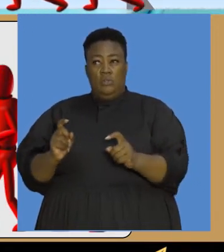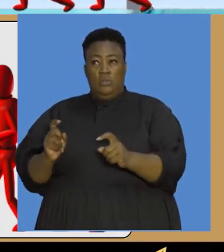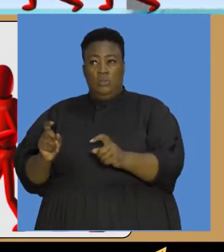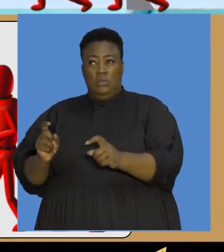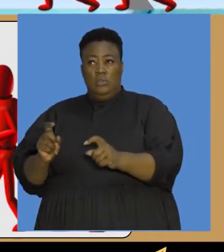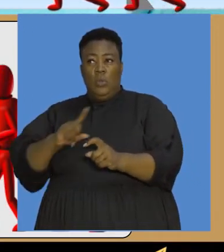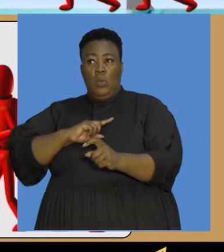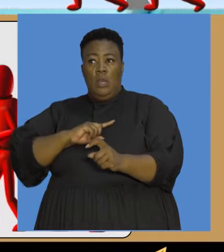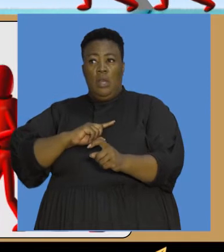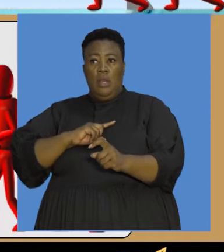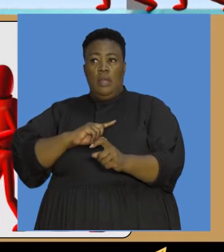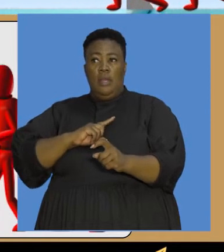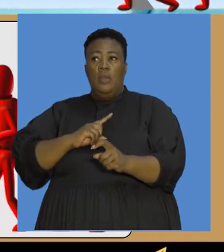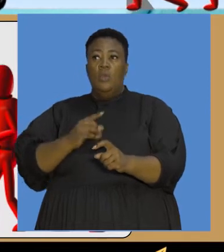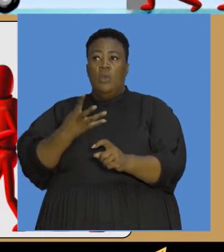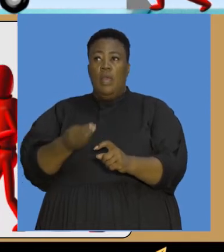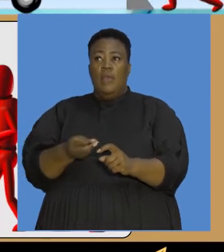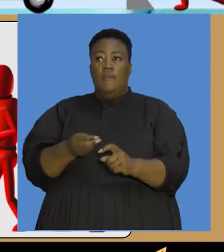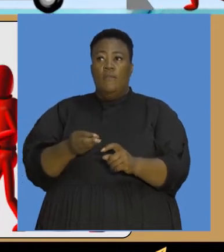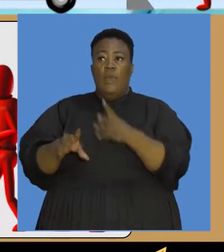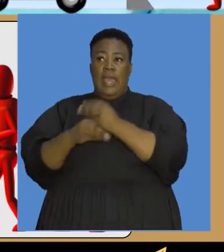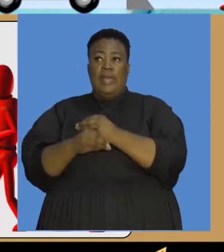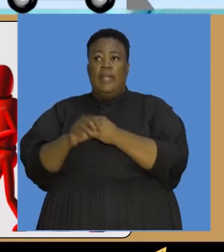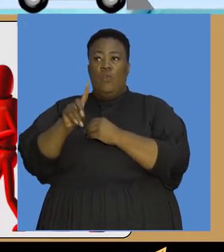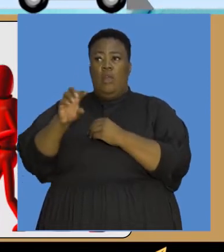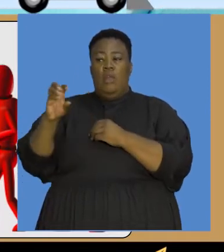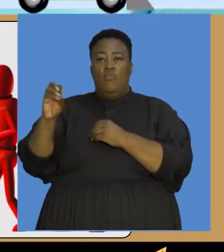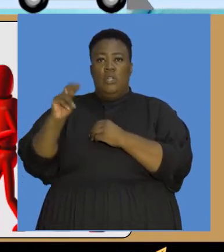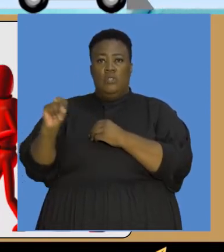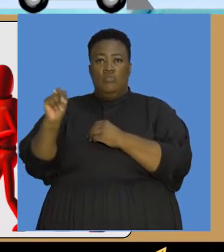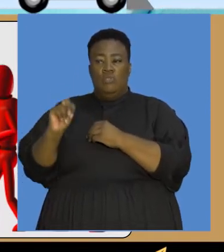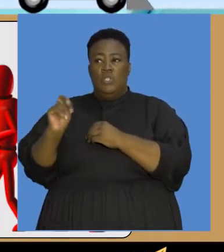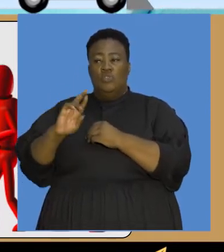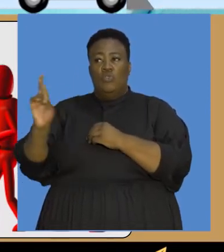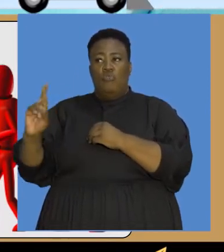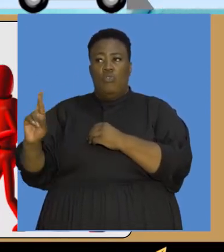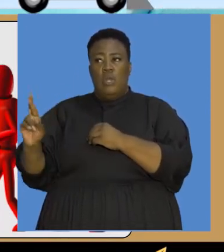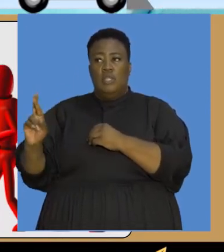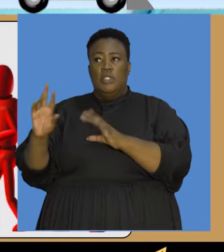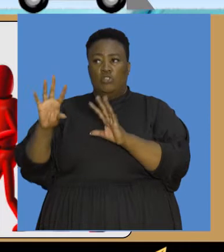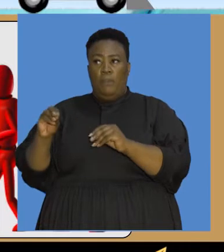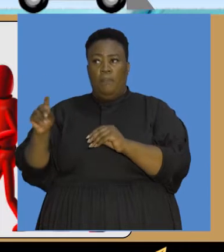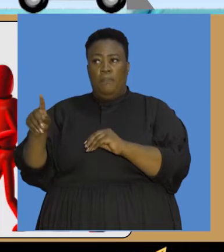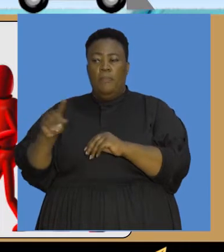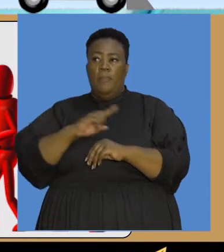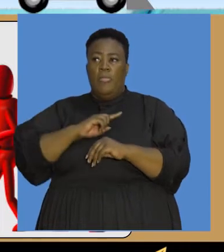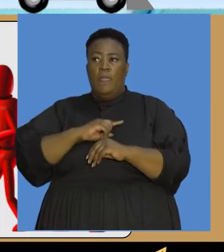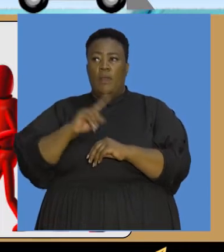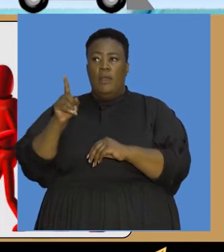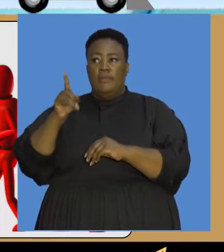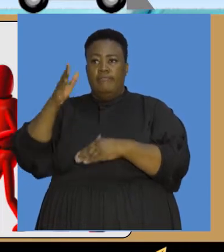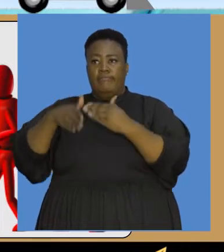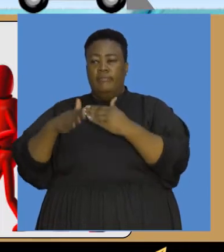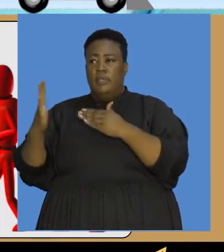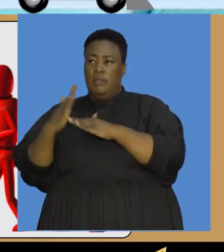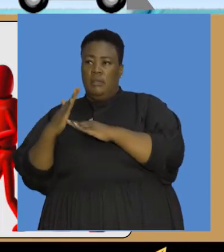faster, okay? Because we have 100 newtons to the right. Now it stops here because, well, we got to the